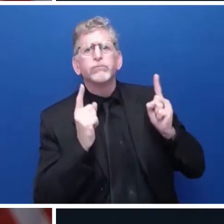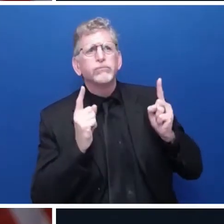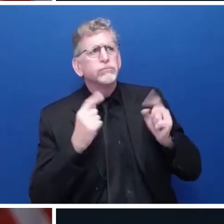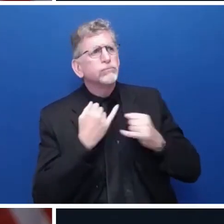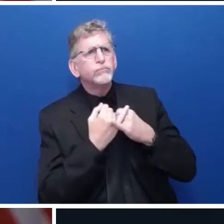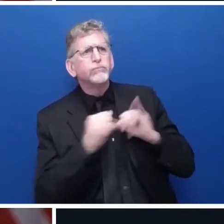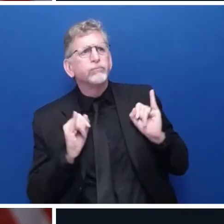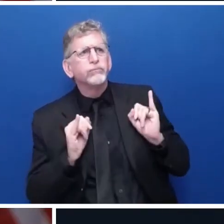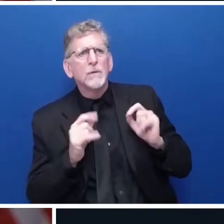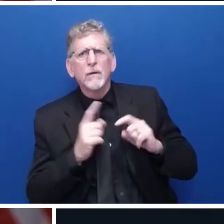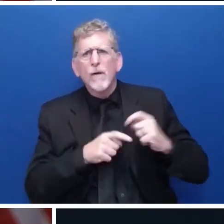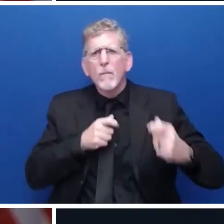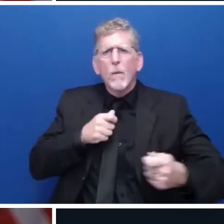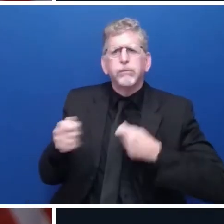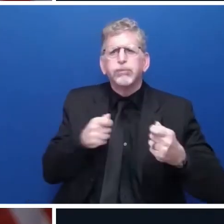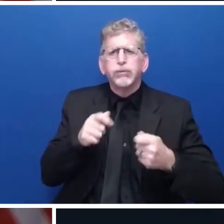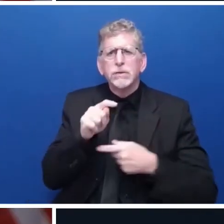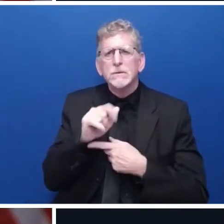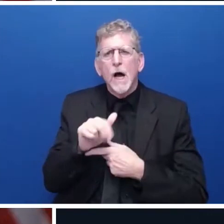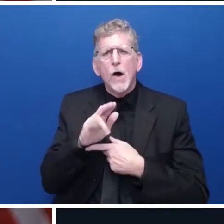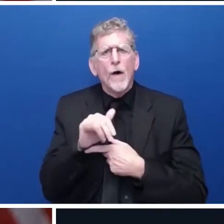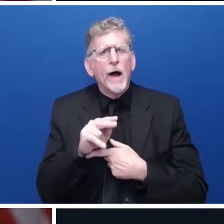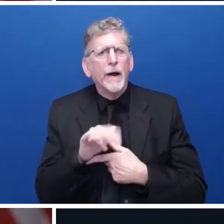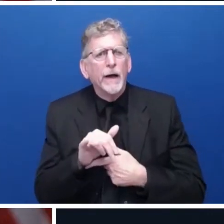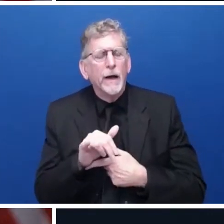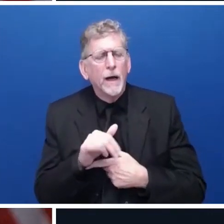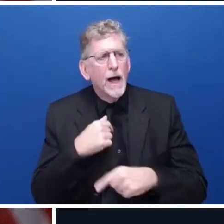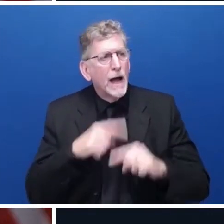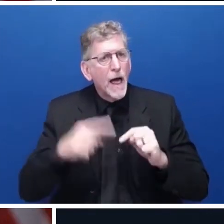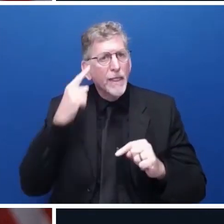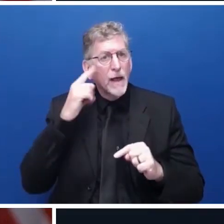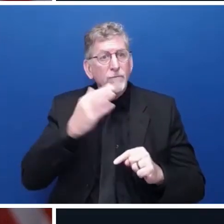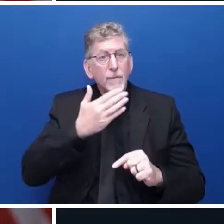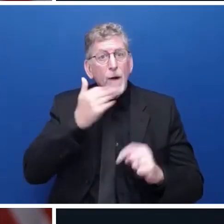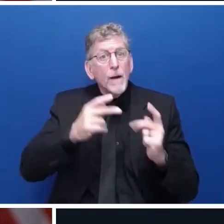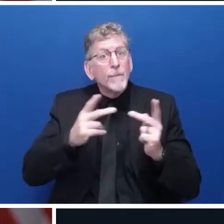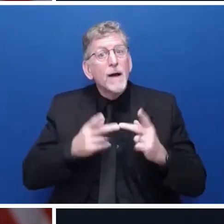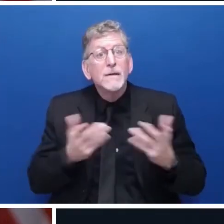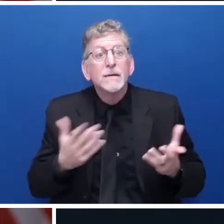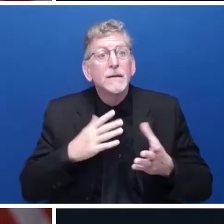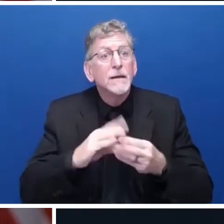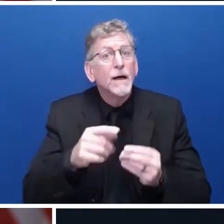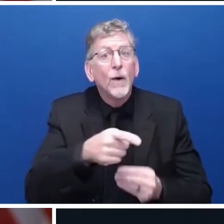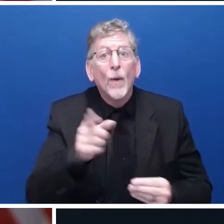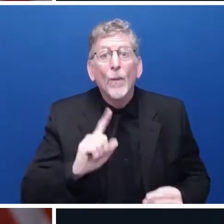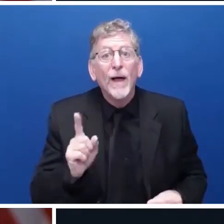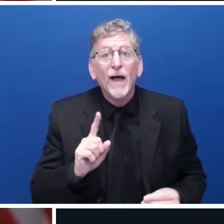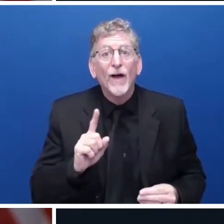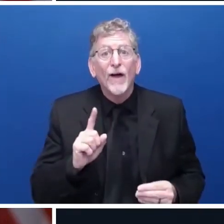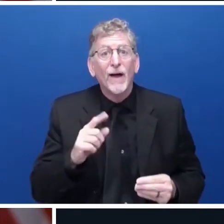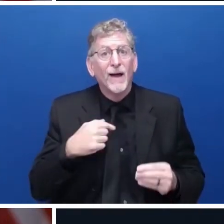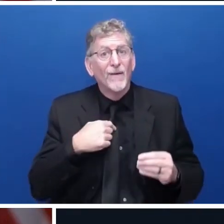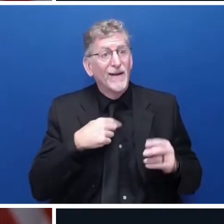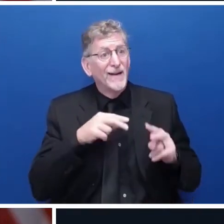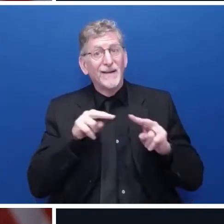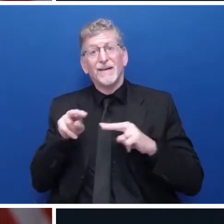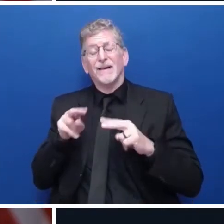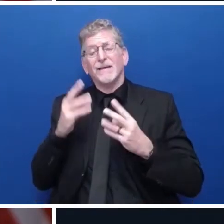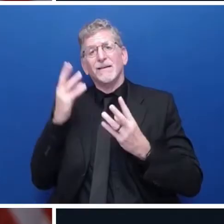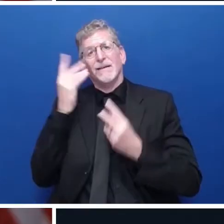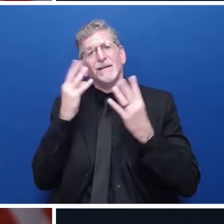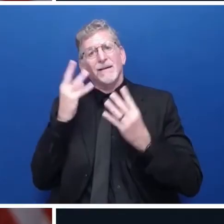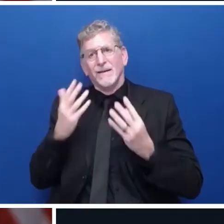no better place to speak to you as we reflect on the current state of our union. Tonight, as